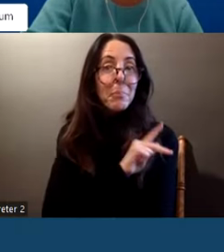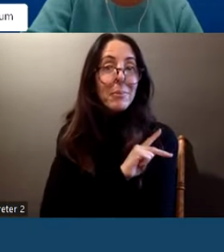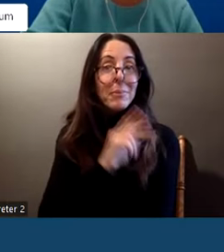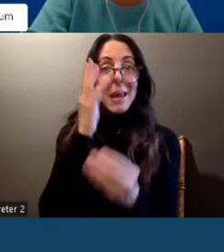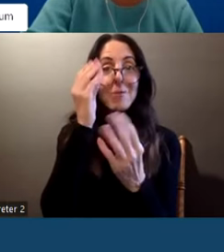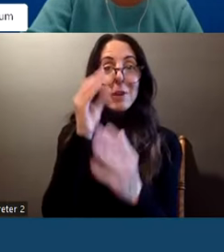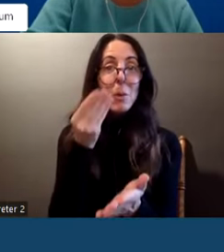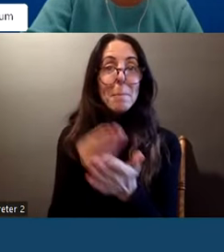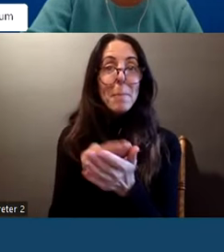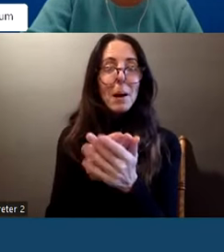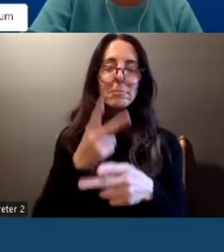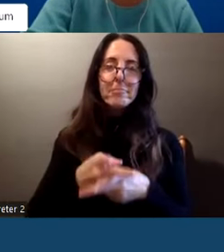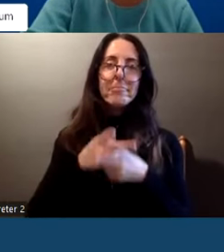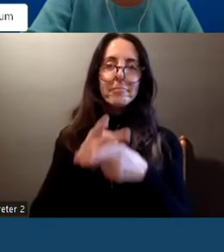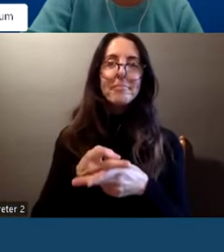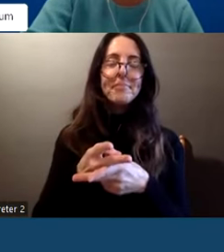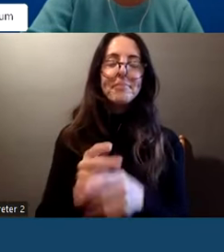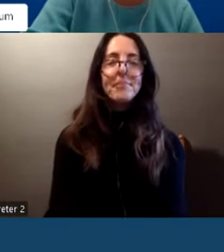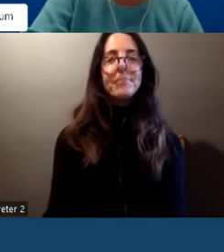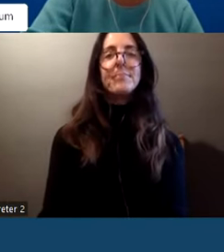For more tips to spot scams, visit